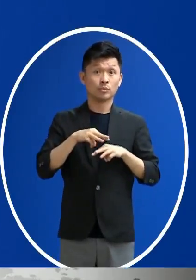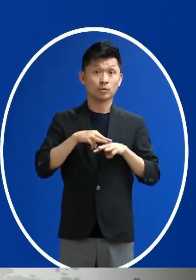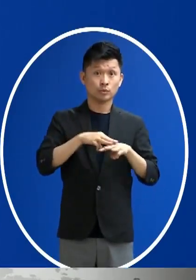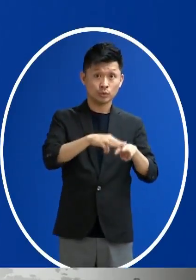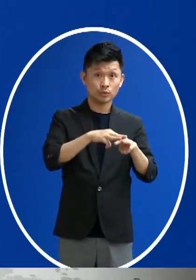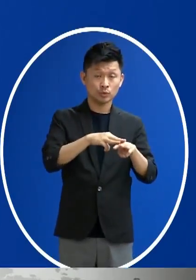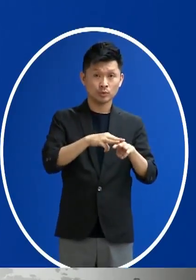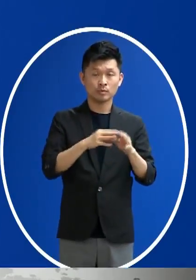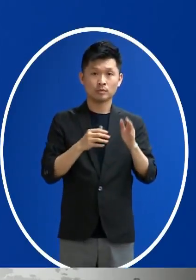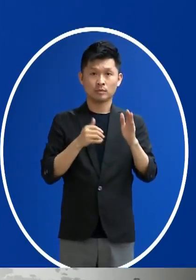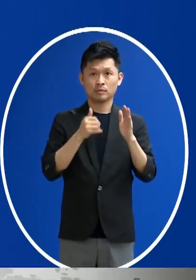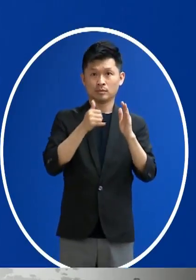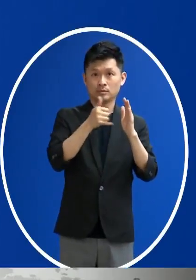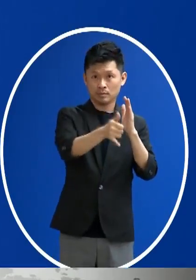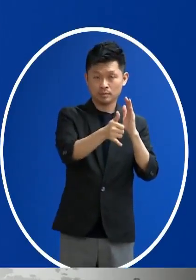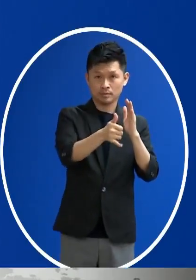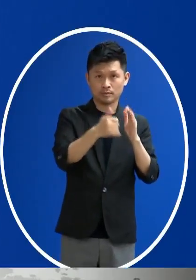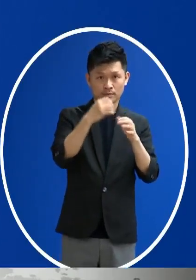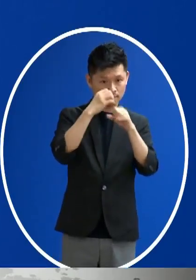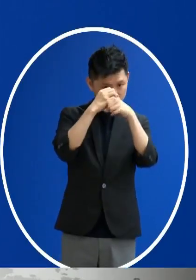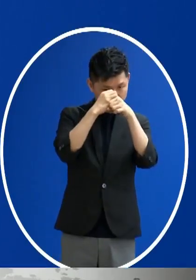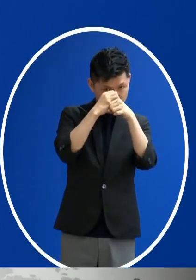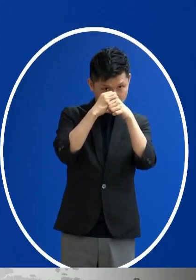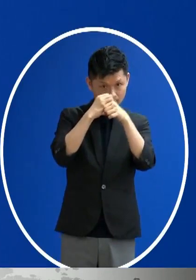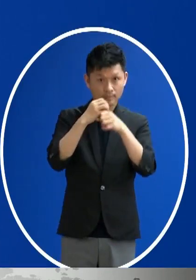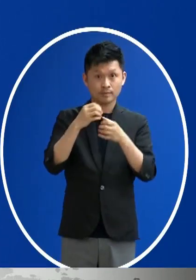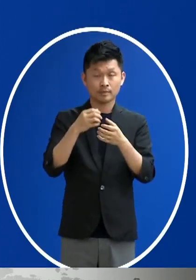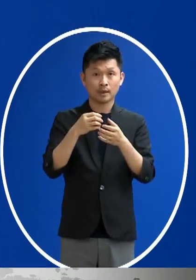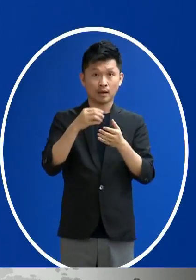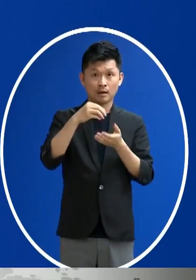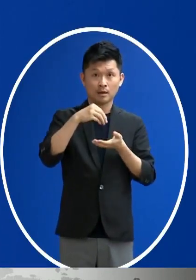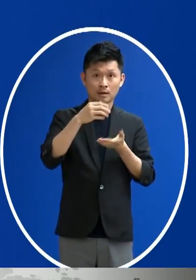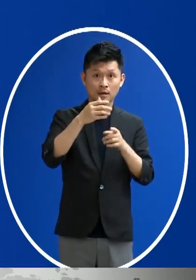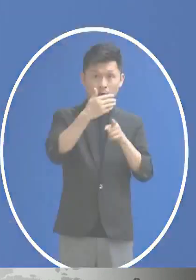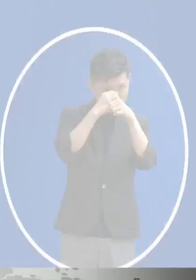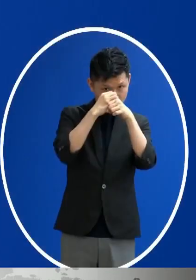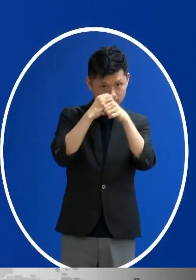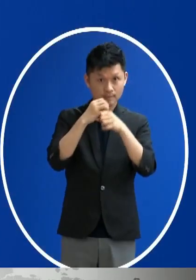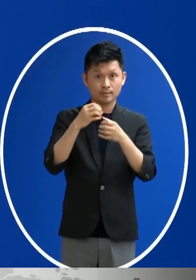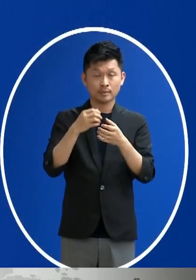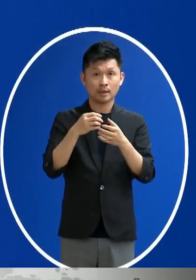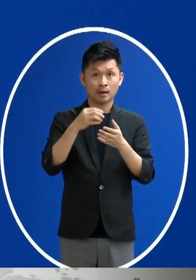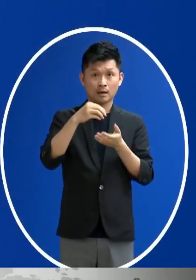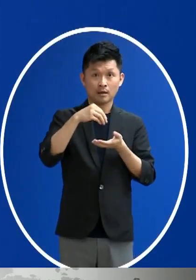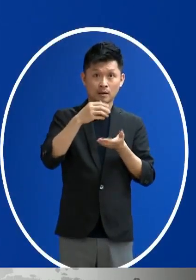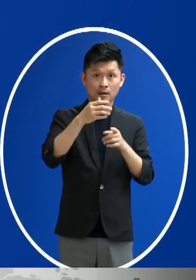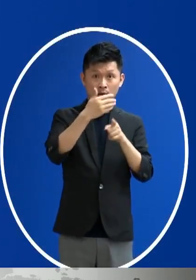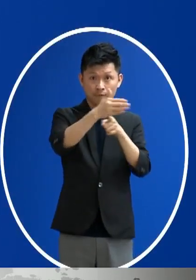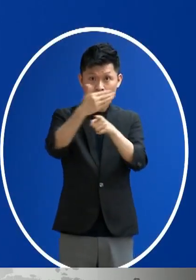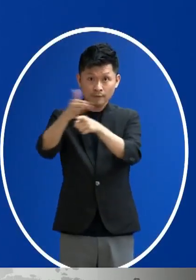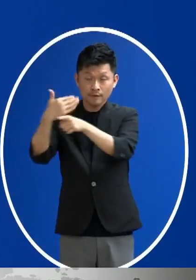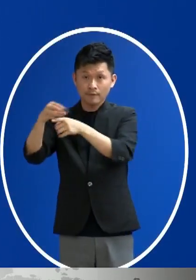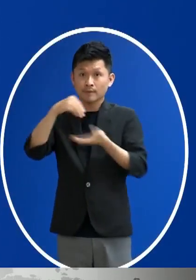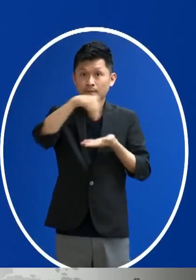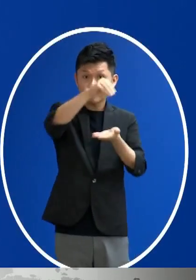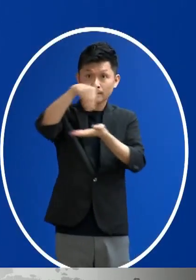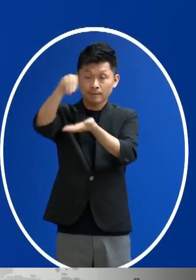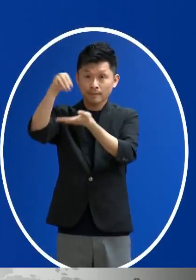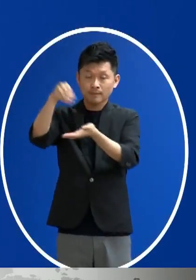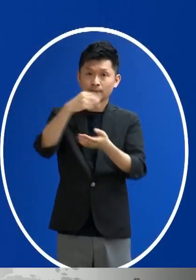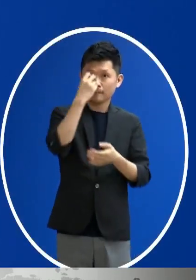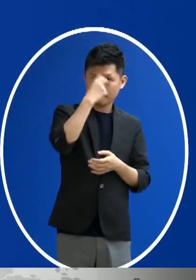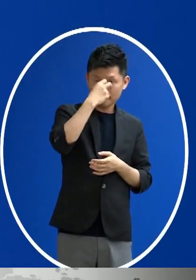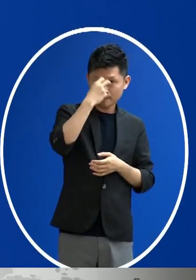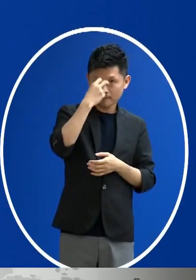In the future, travelers leaving Taiwan will be first taken to the shipping container facility for sample collection in groups. When the results come out,